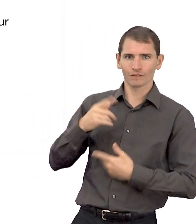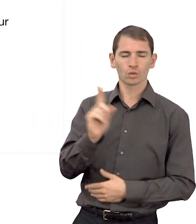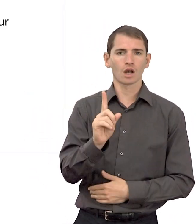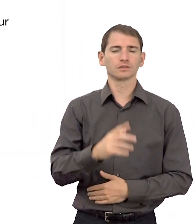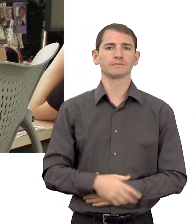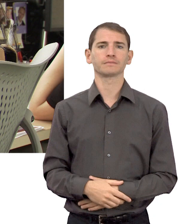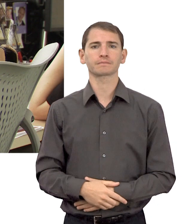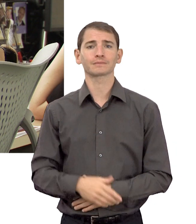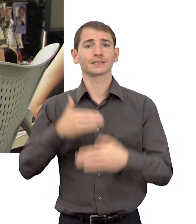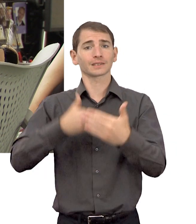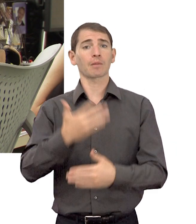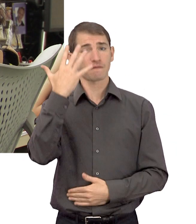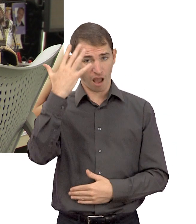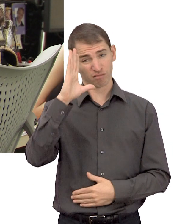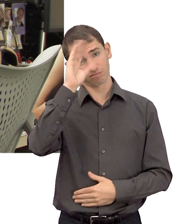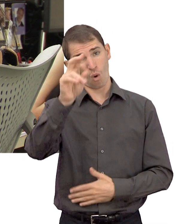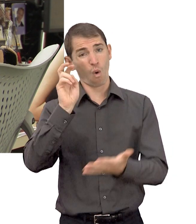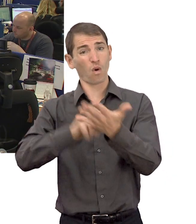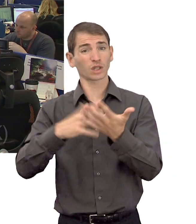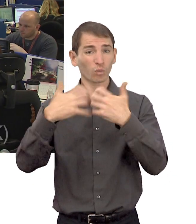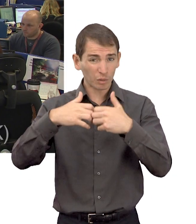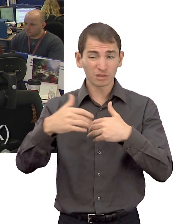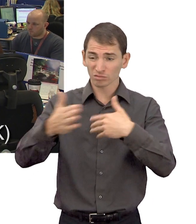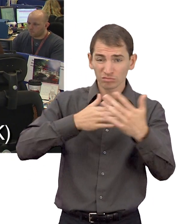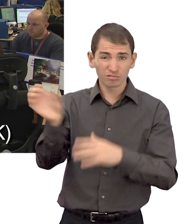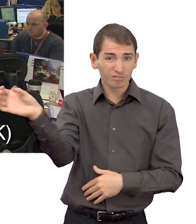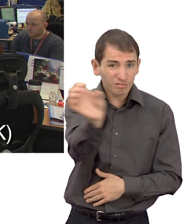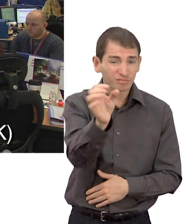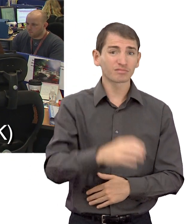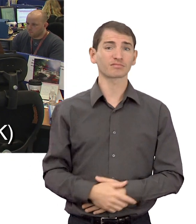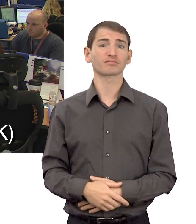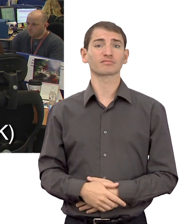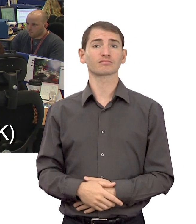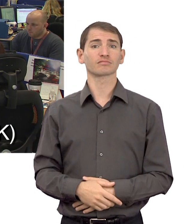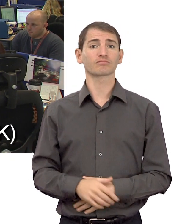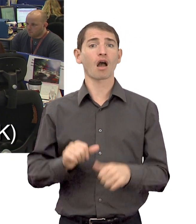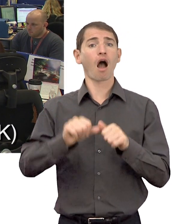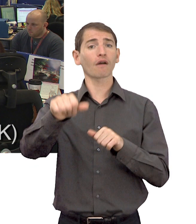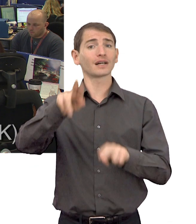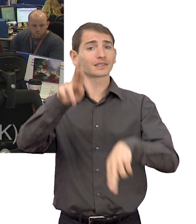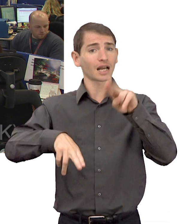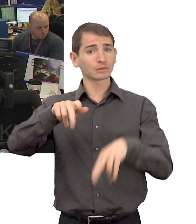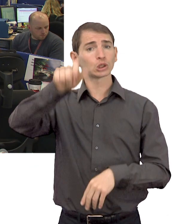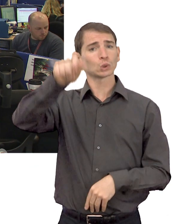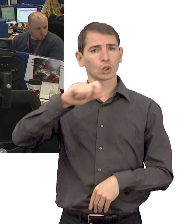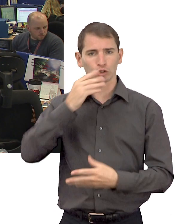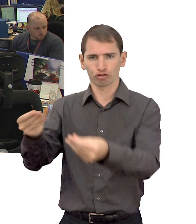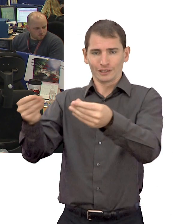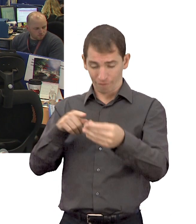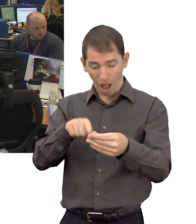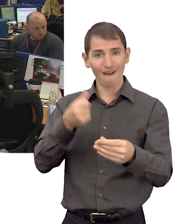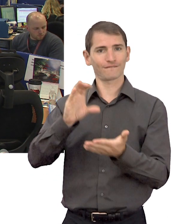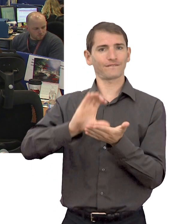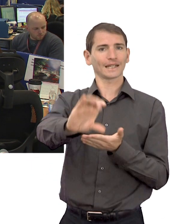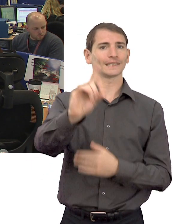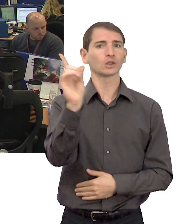Step 5, we would tell you to order your equipment and arrange your support. After their assessment, the student receives confirmation of the funding. We try and keep the process as simple as possible